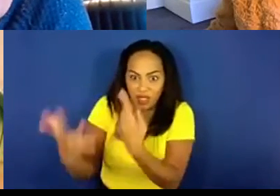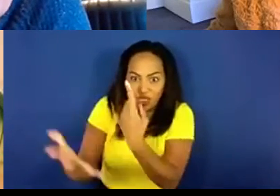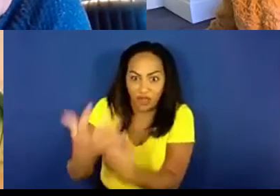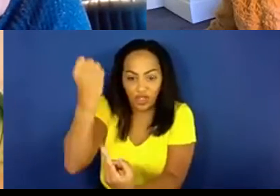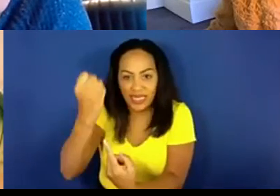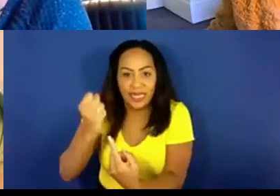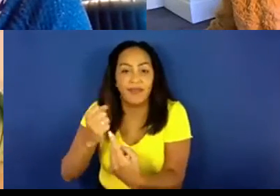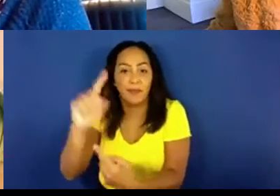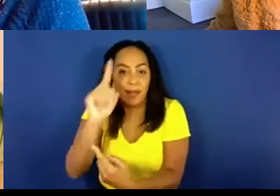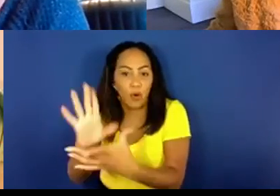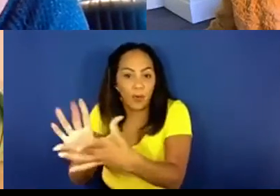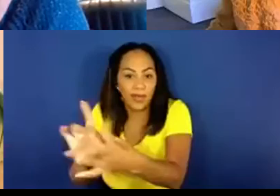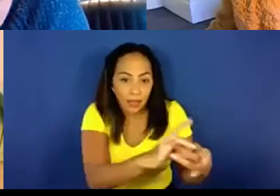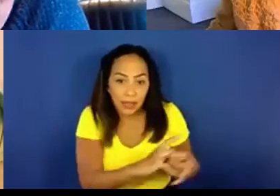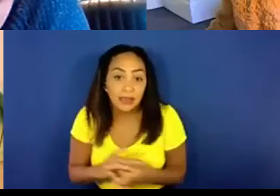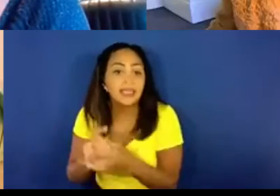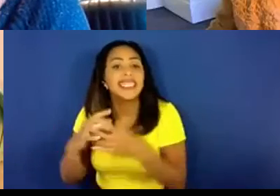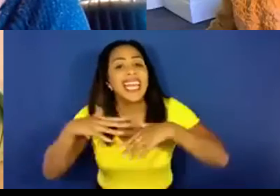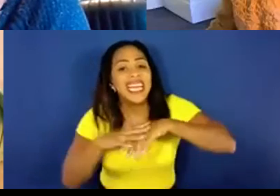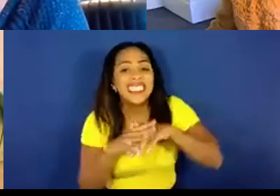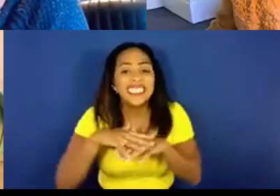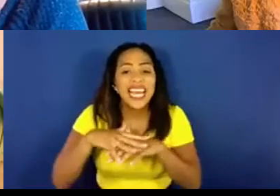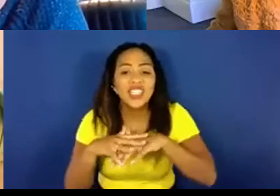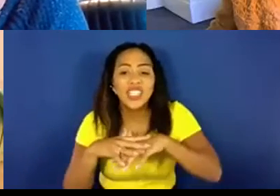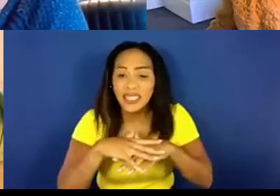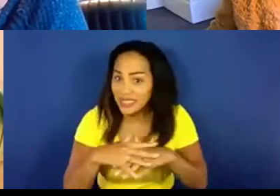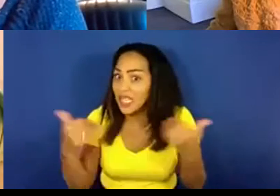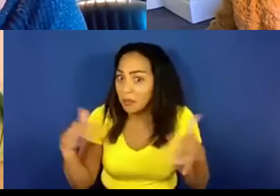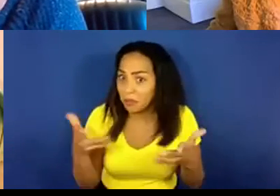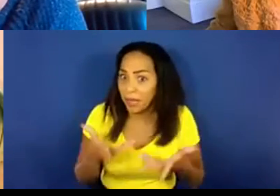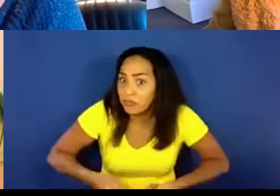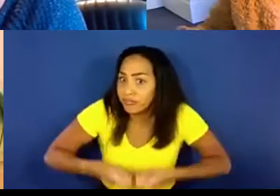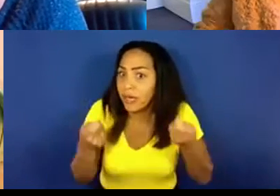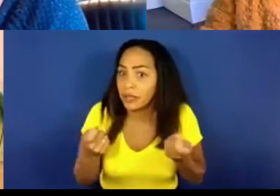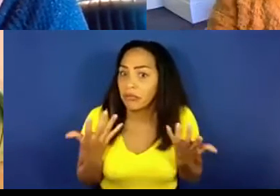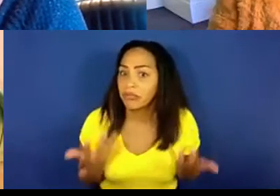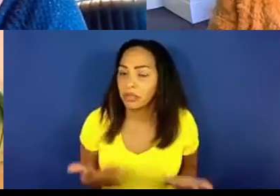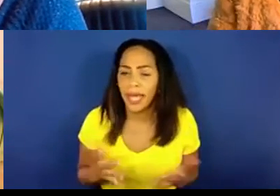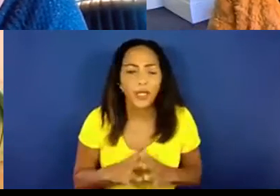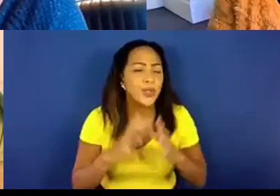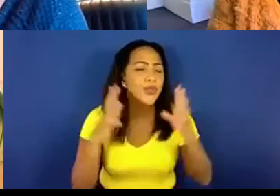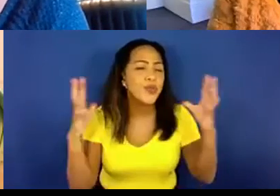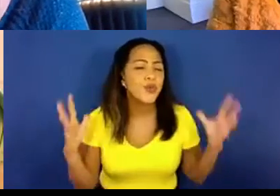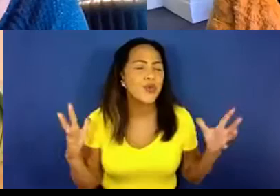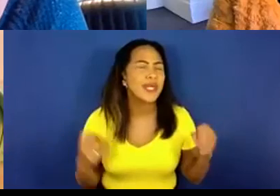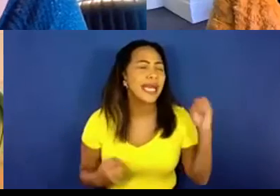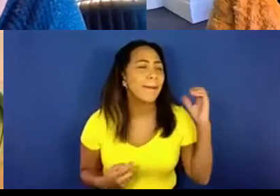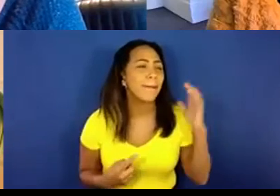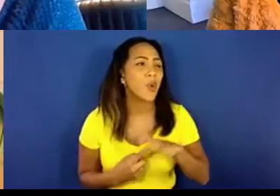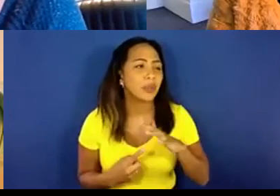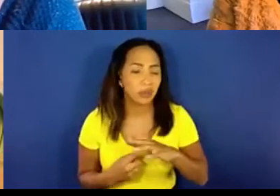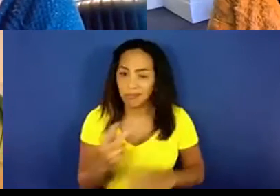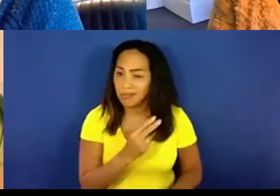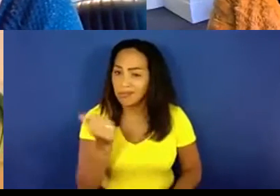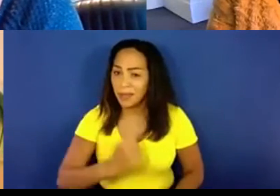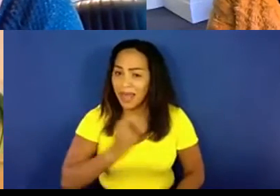Intersectionality has been talked about a lot before, and it really is hugely important. Some of the meetings that we've had,